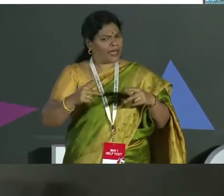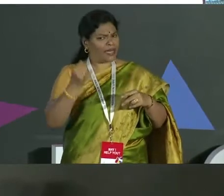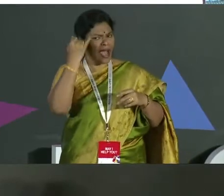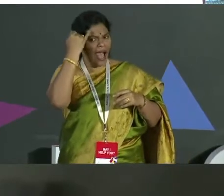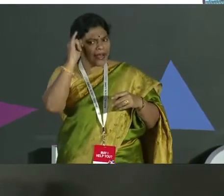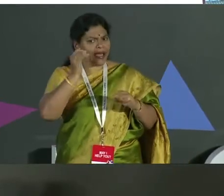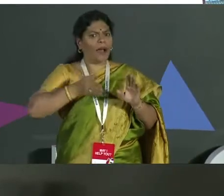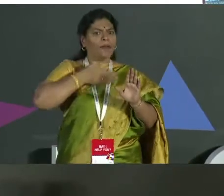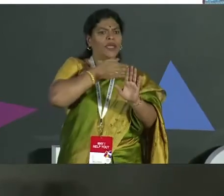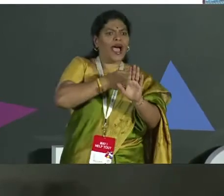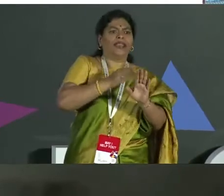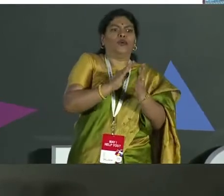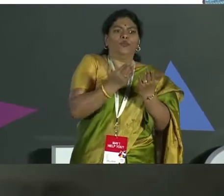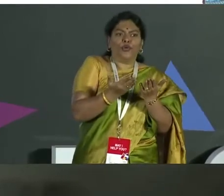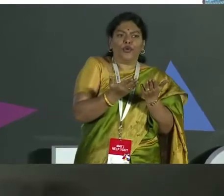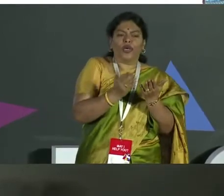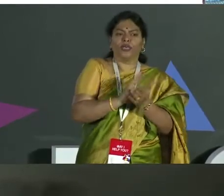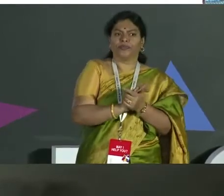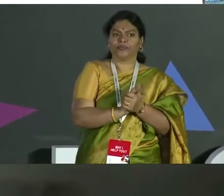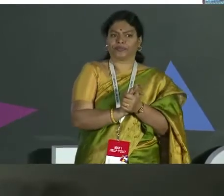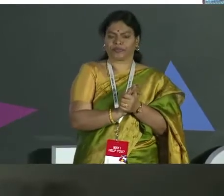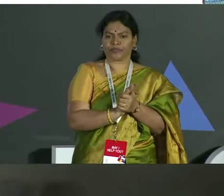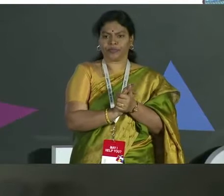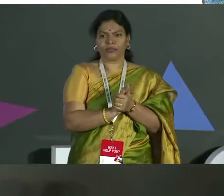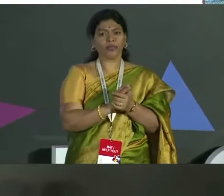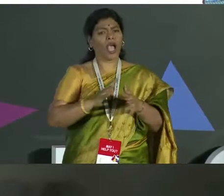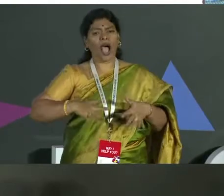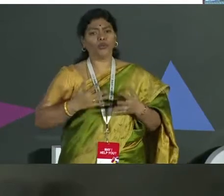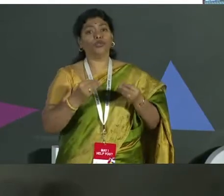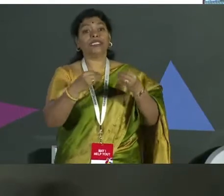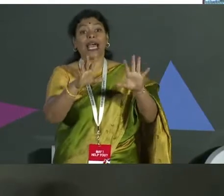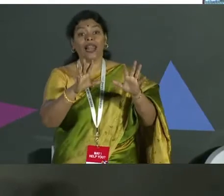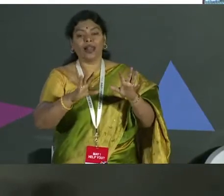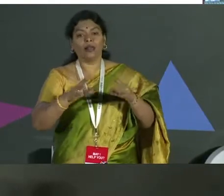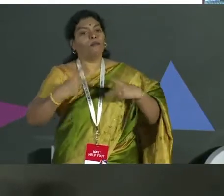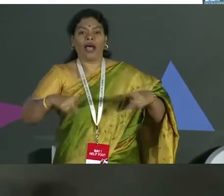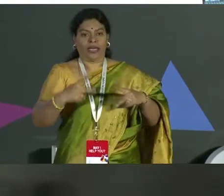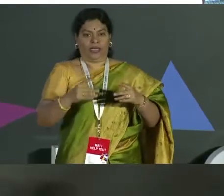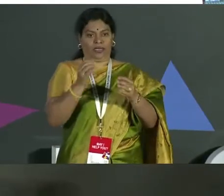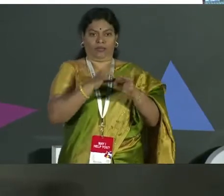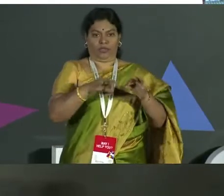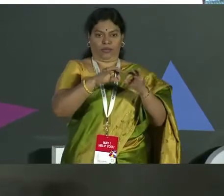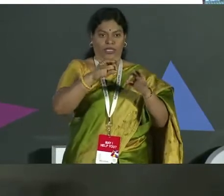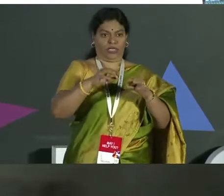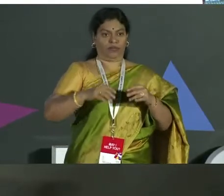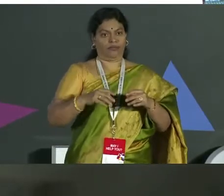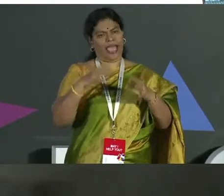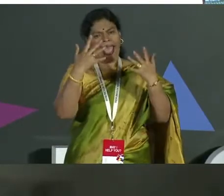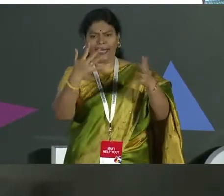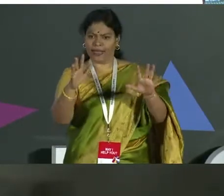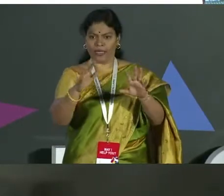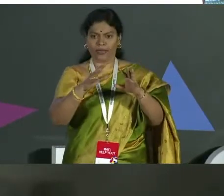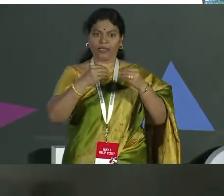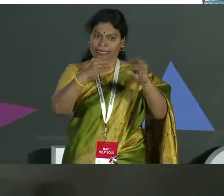think it's an important vehicle for books to sell? Marketing is important no matter what you do. So